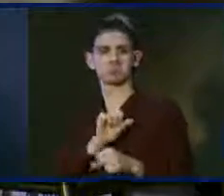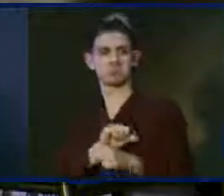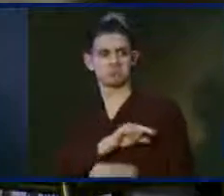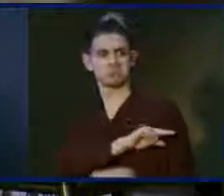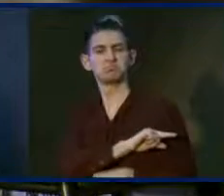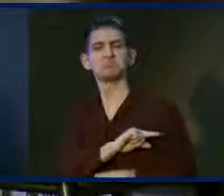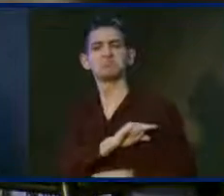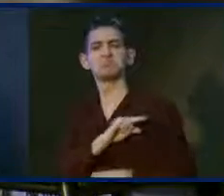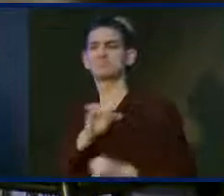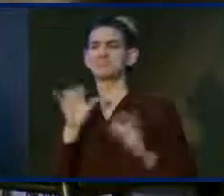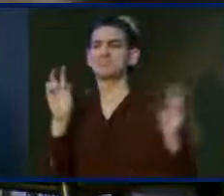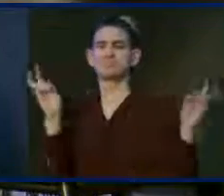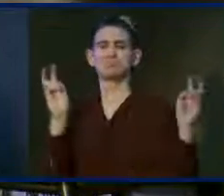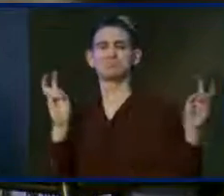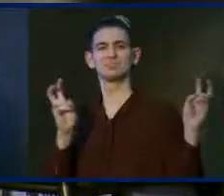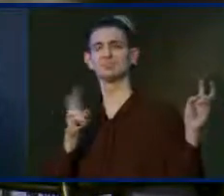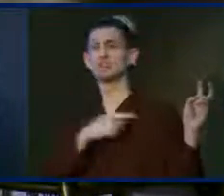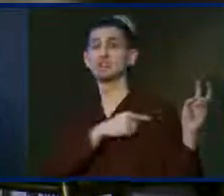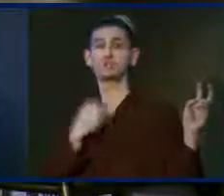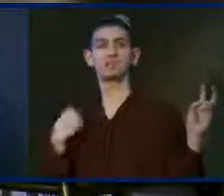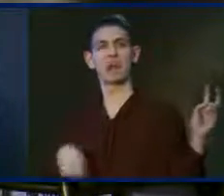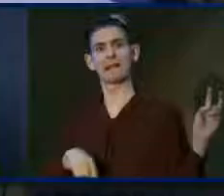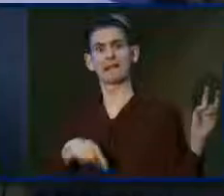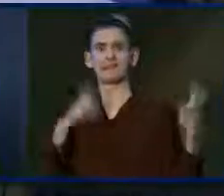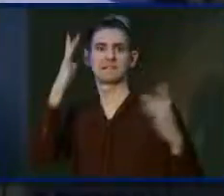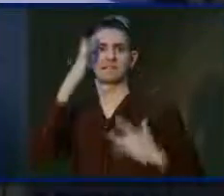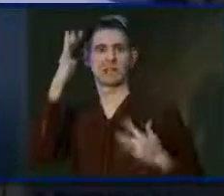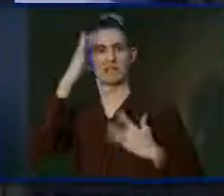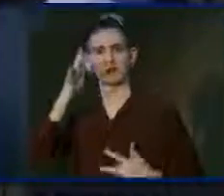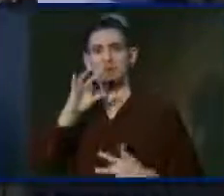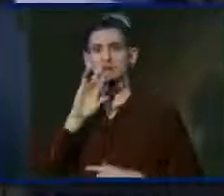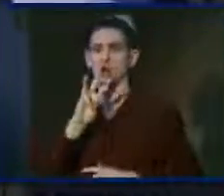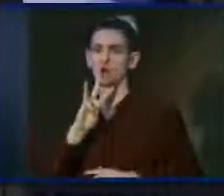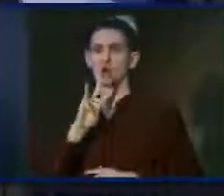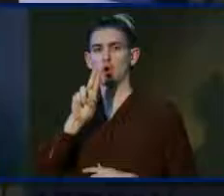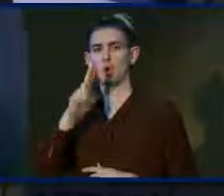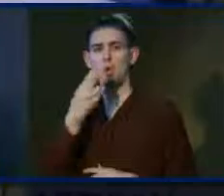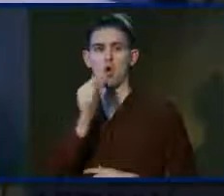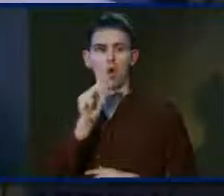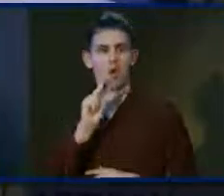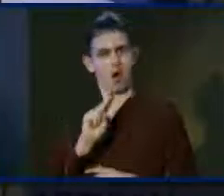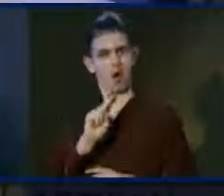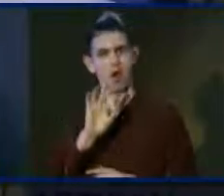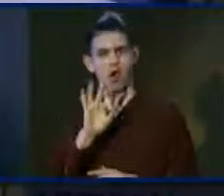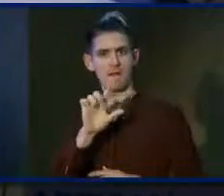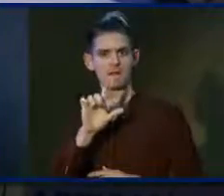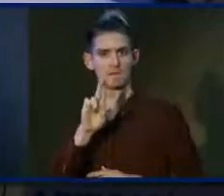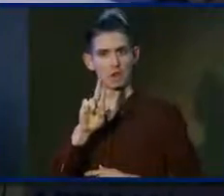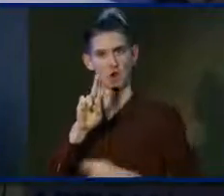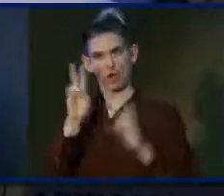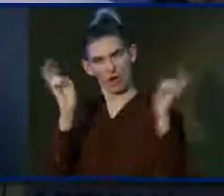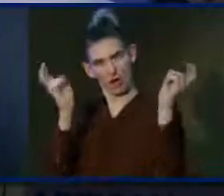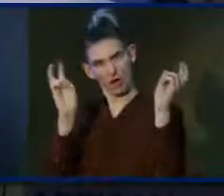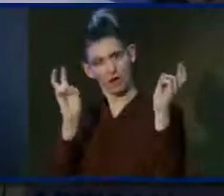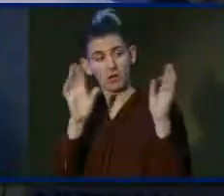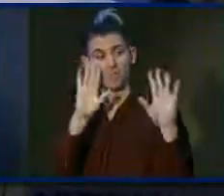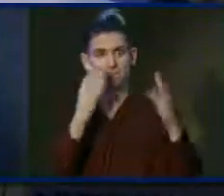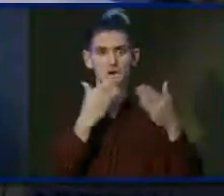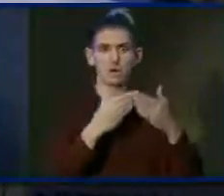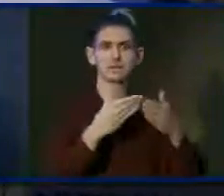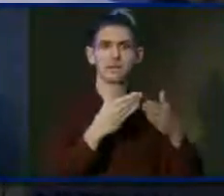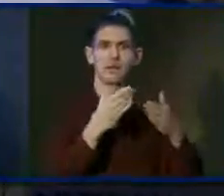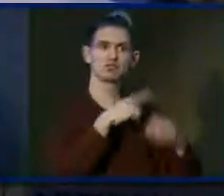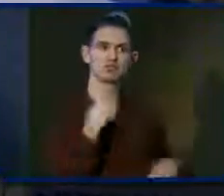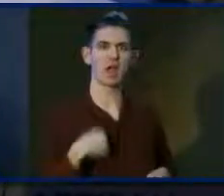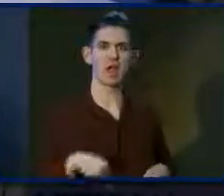so-called Chinese virus, the Wuhan flu and Kung flu. And even though that's focused on China, the Asian American community